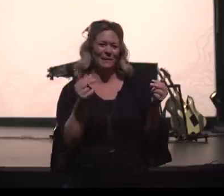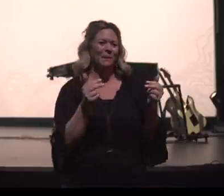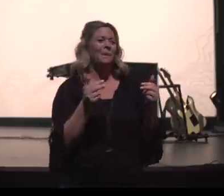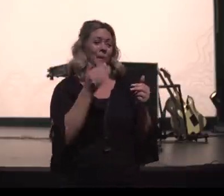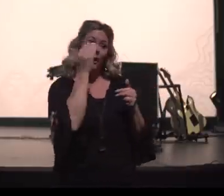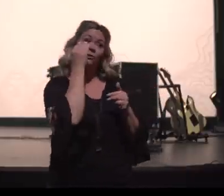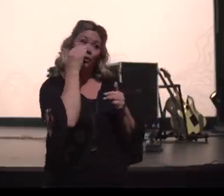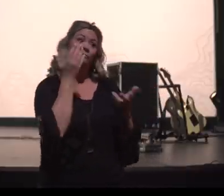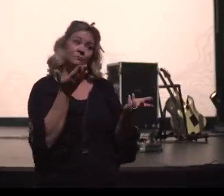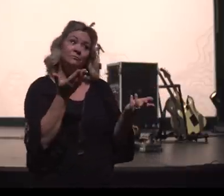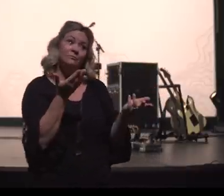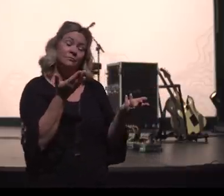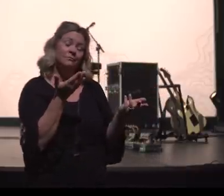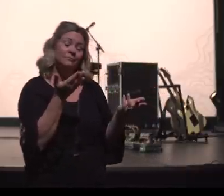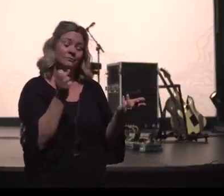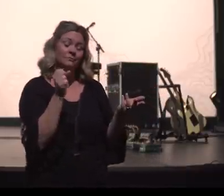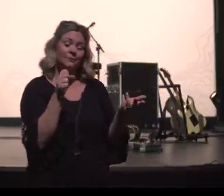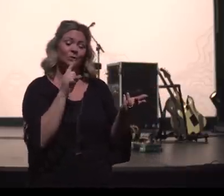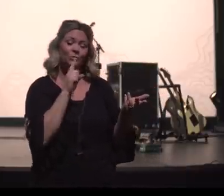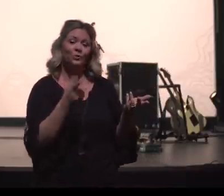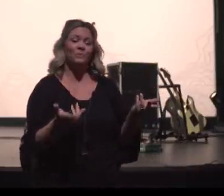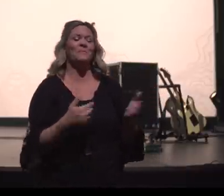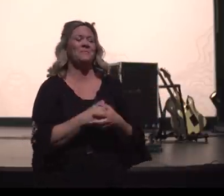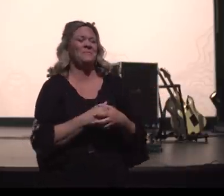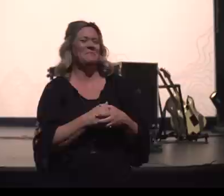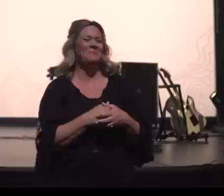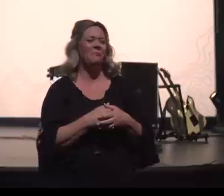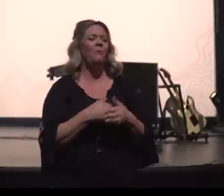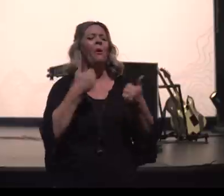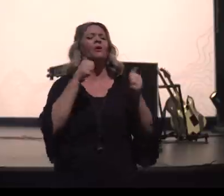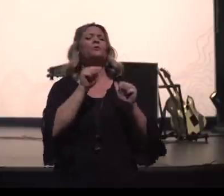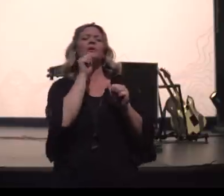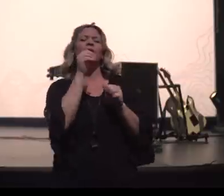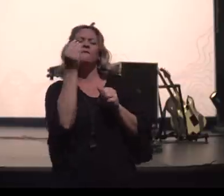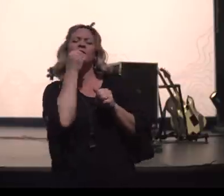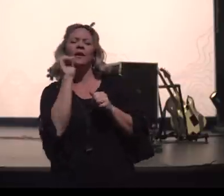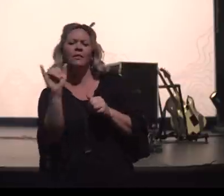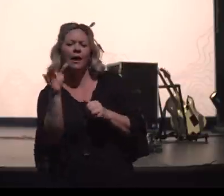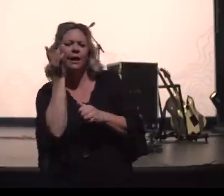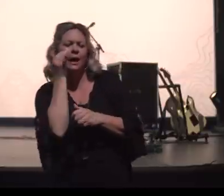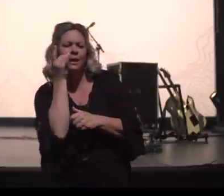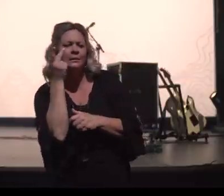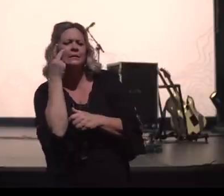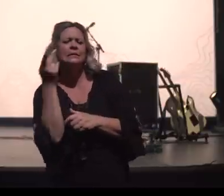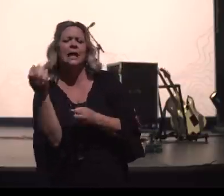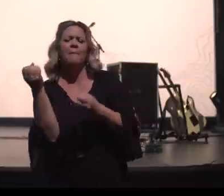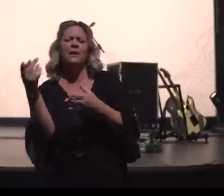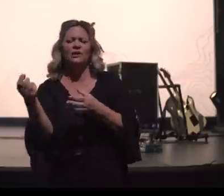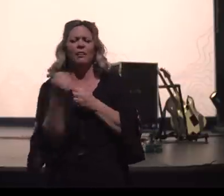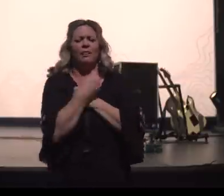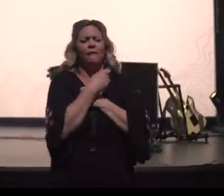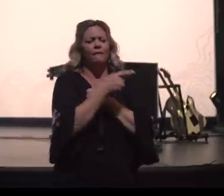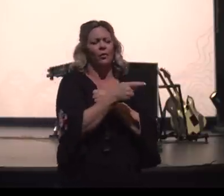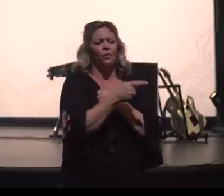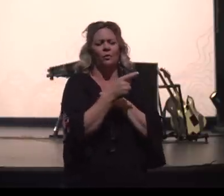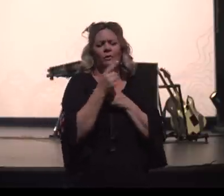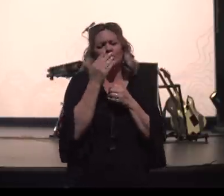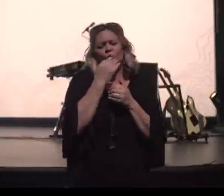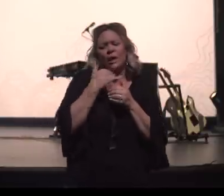You know it. You know it. You try not feeding that cat for a week and you see how much they cuddle up next to you all